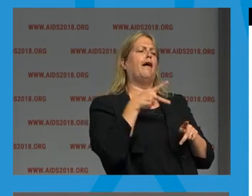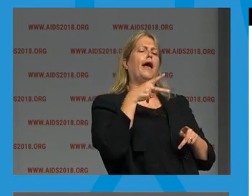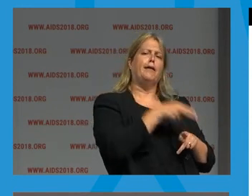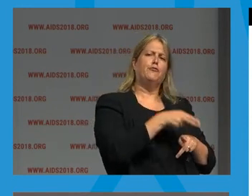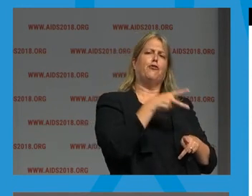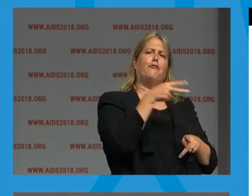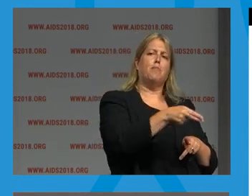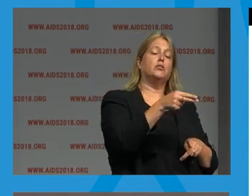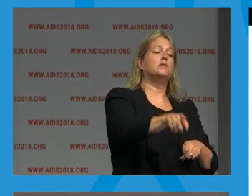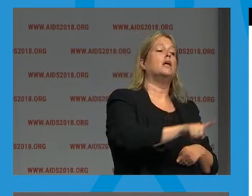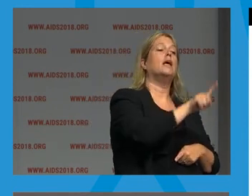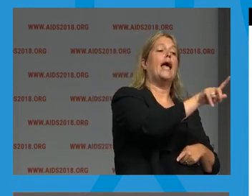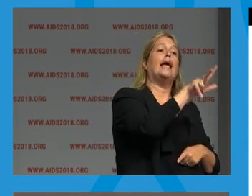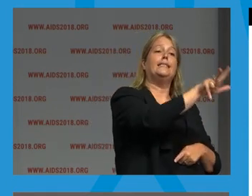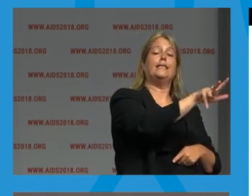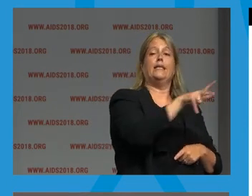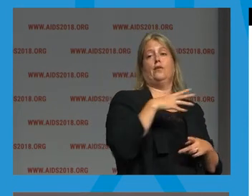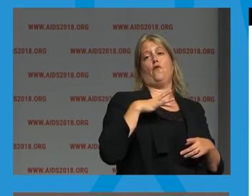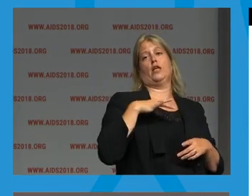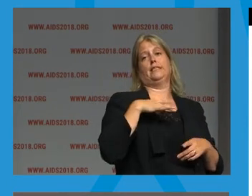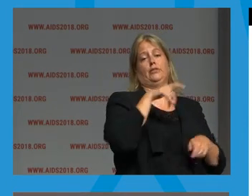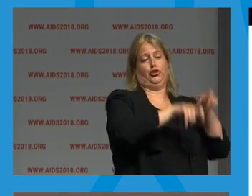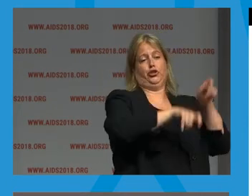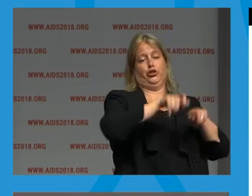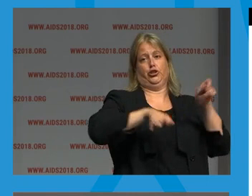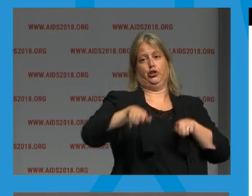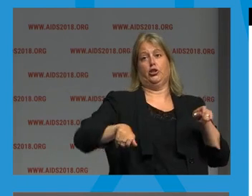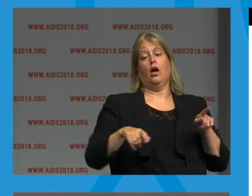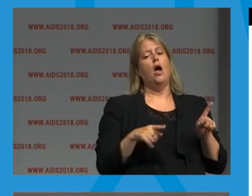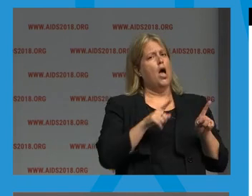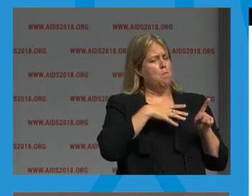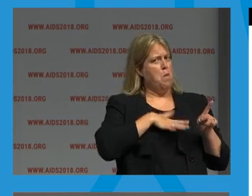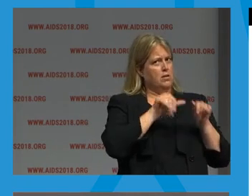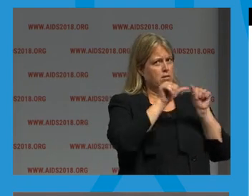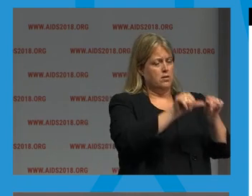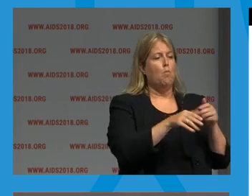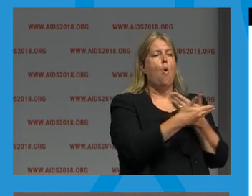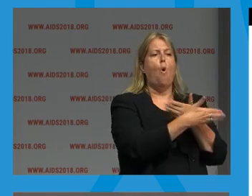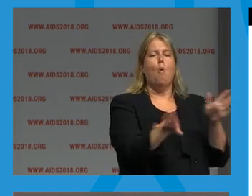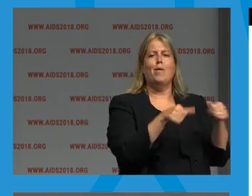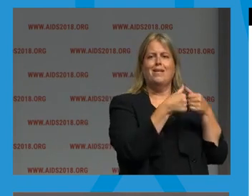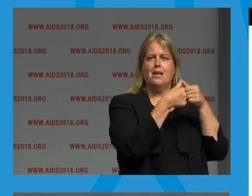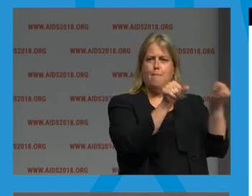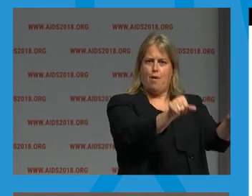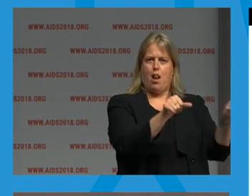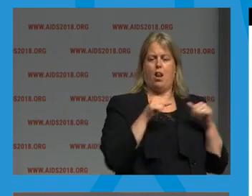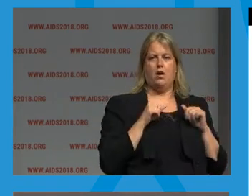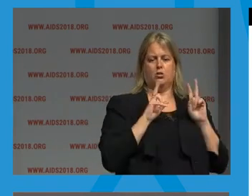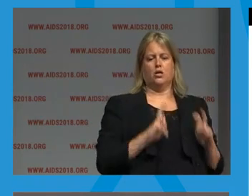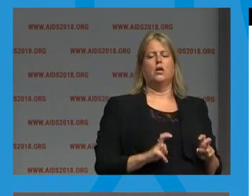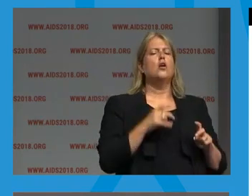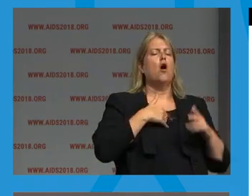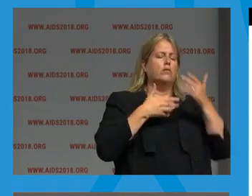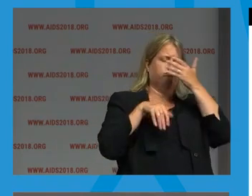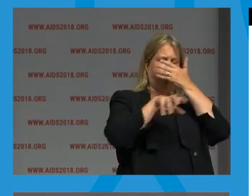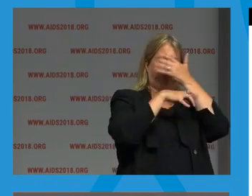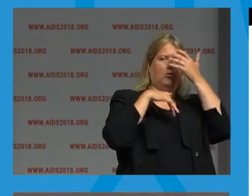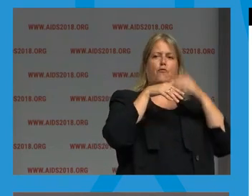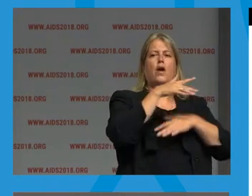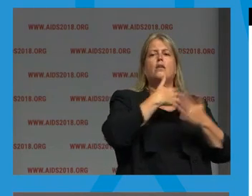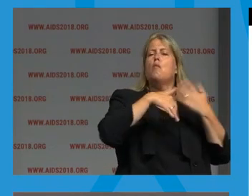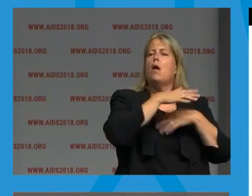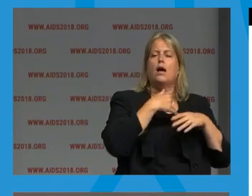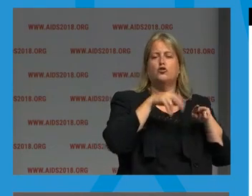18 volunteers were studied. I want to emphasize this is an open-label study and not a randomized control study, because